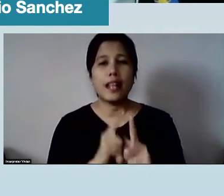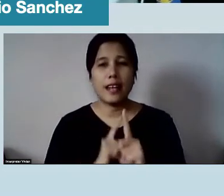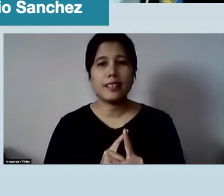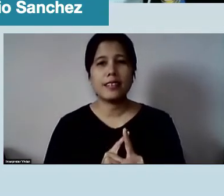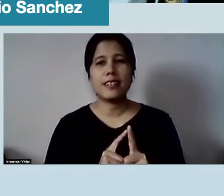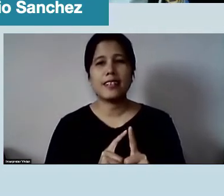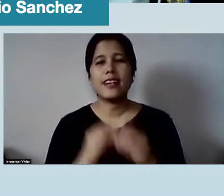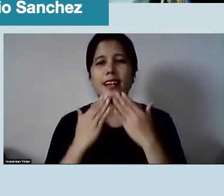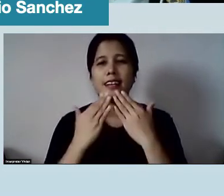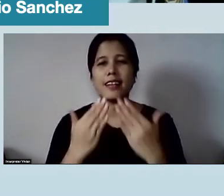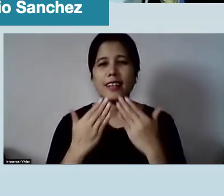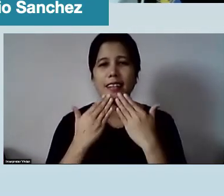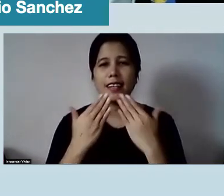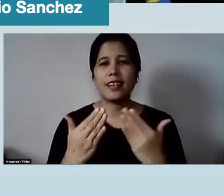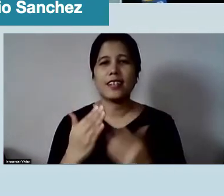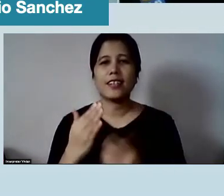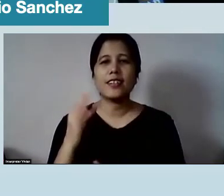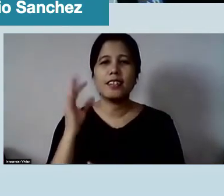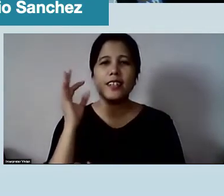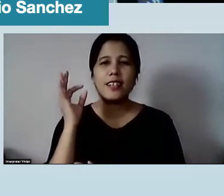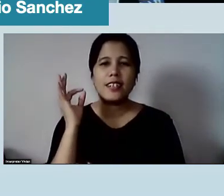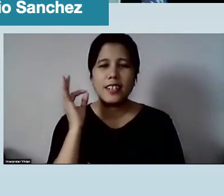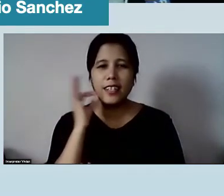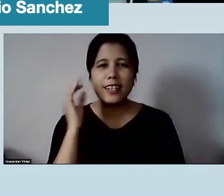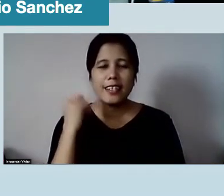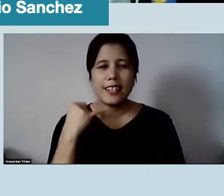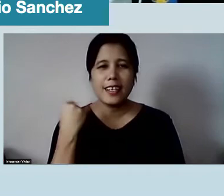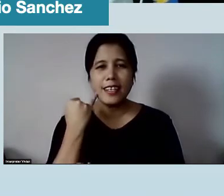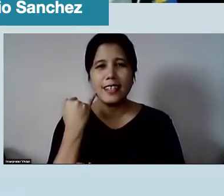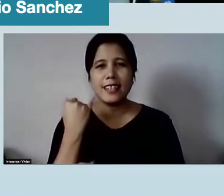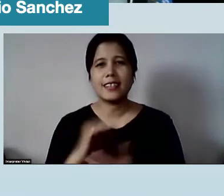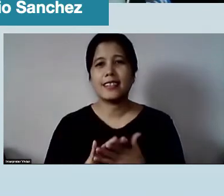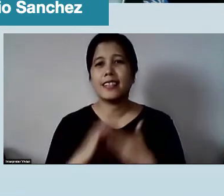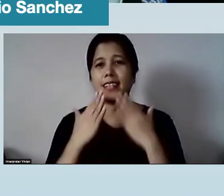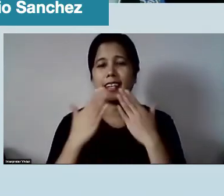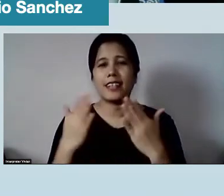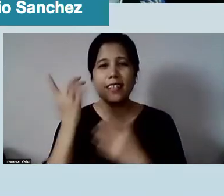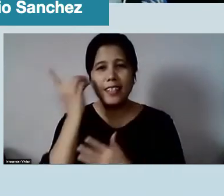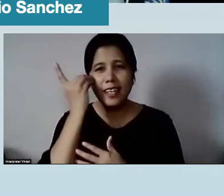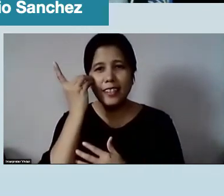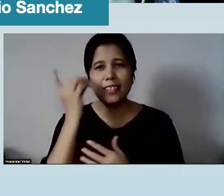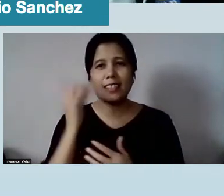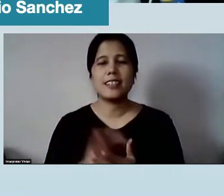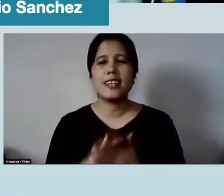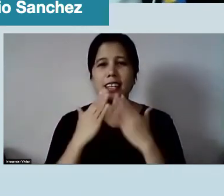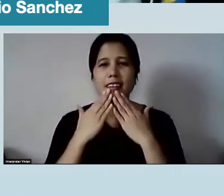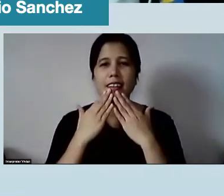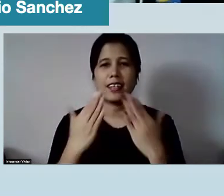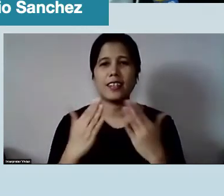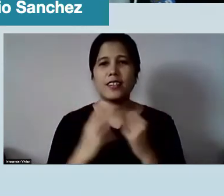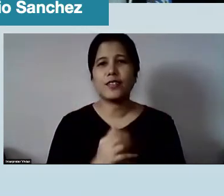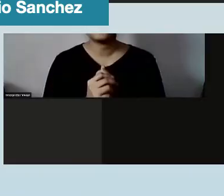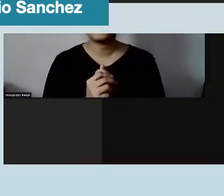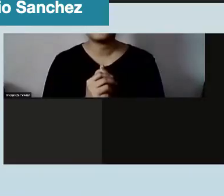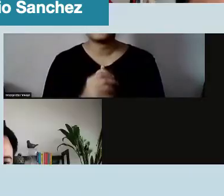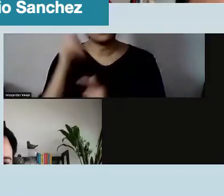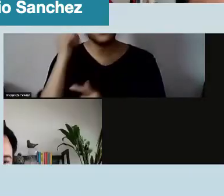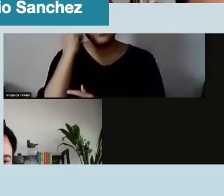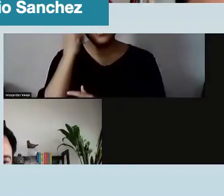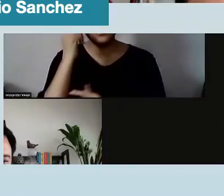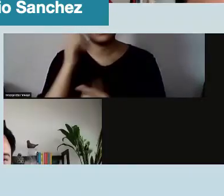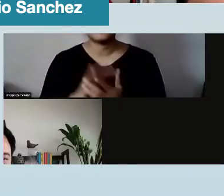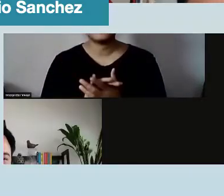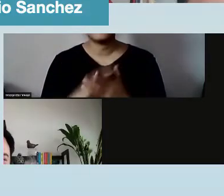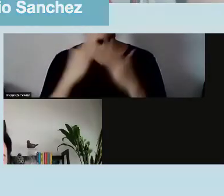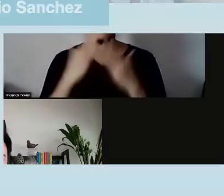Fiel. Thank you to the ADHD Society. Thank you, Danny. Thank you, Tina. Thank